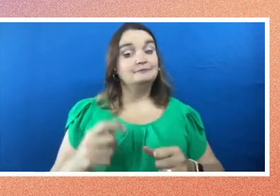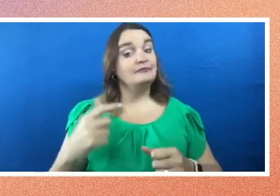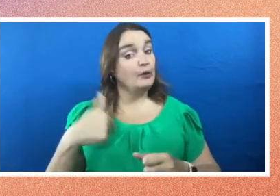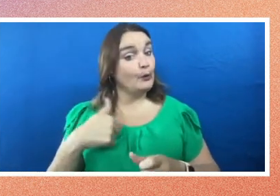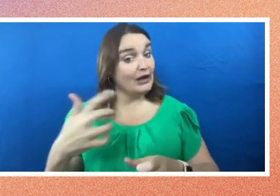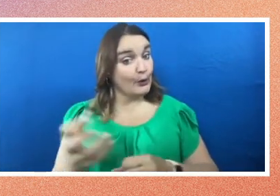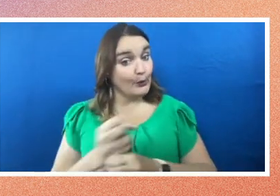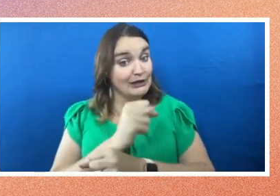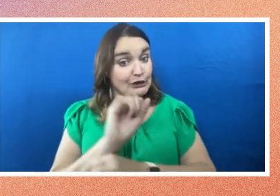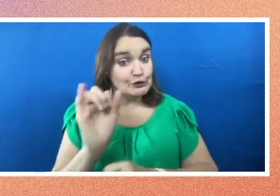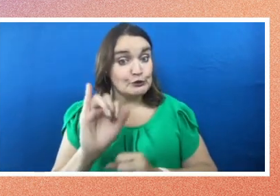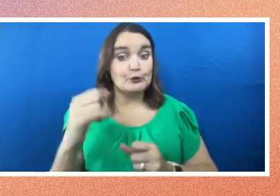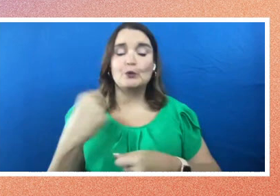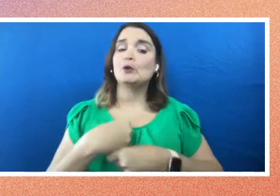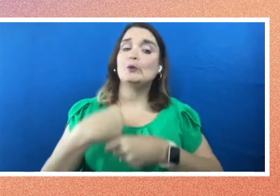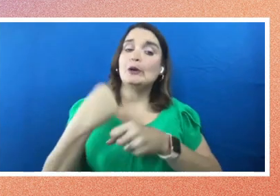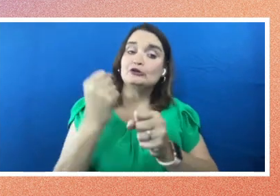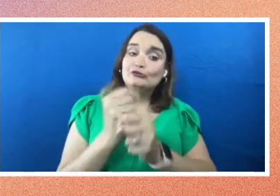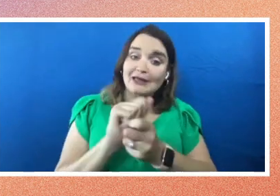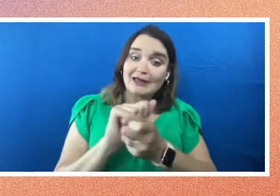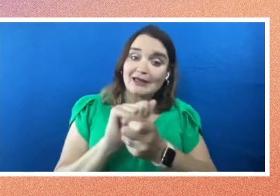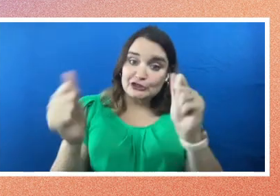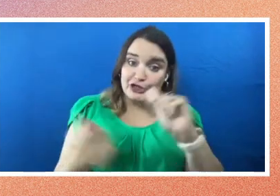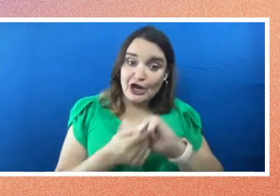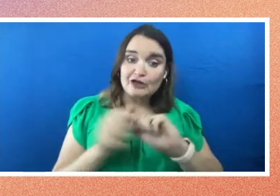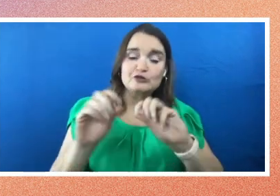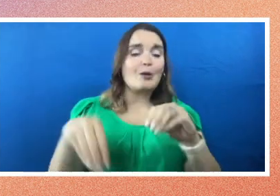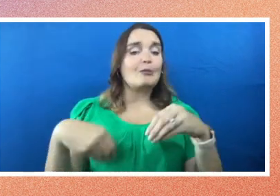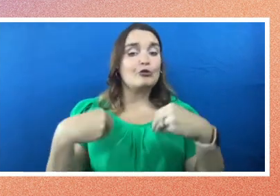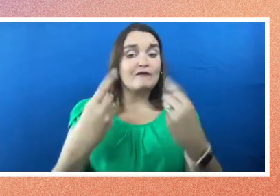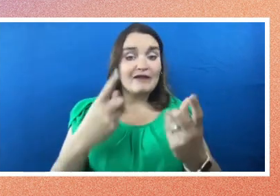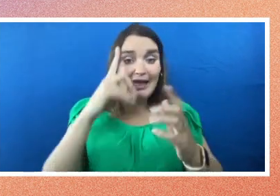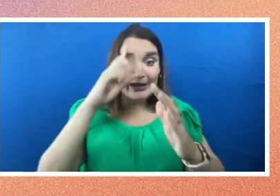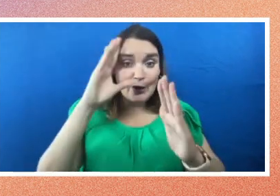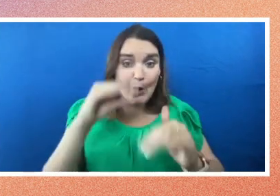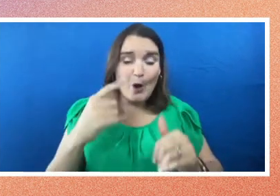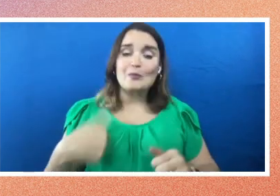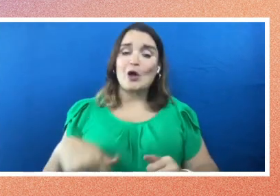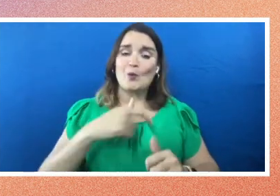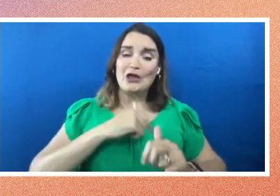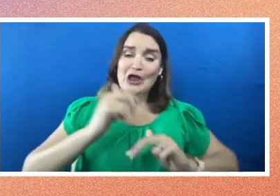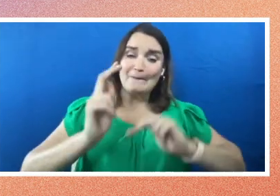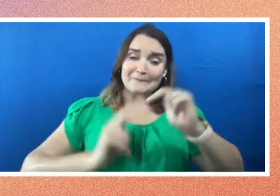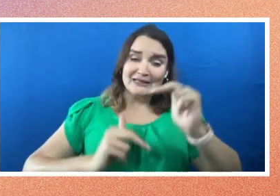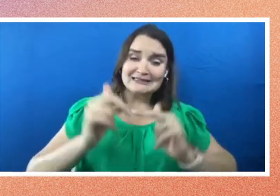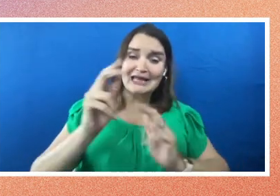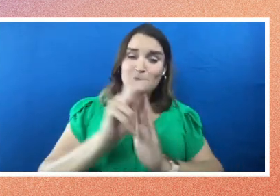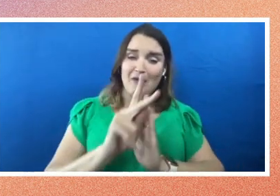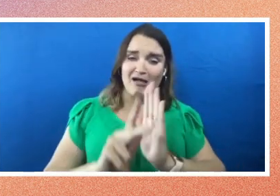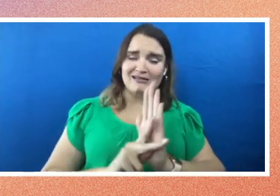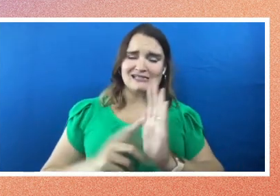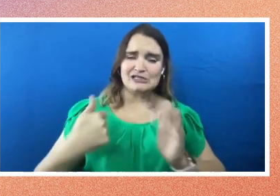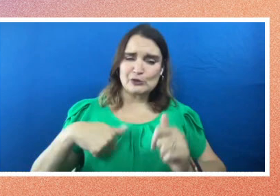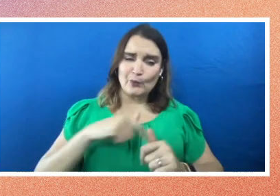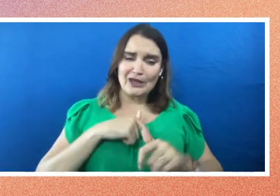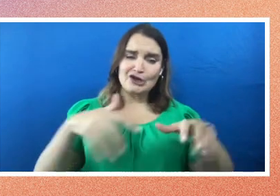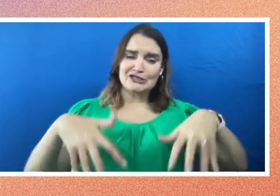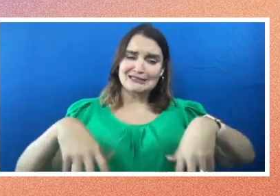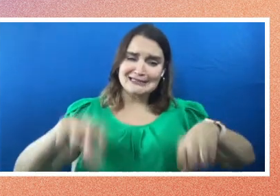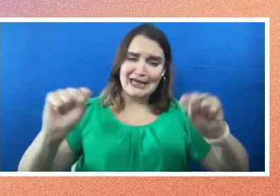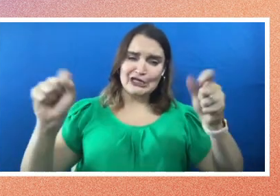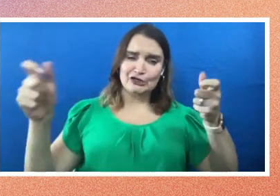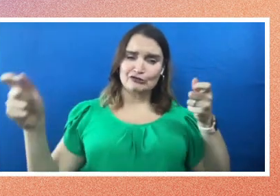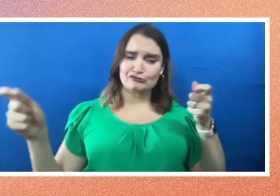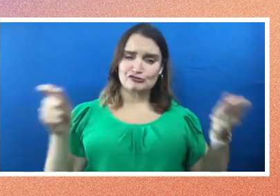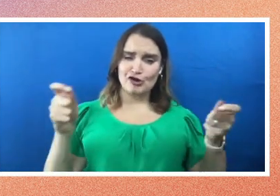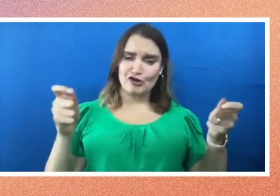change. We're providing hope. We're building those policies. We're getting ready to take charge. Emily